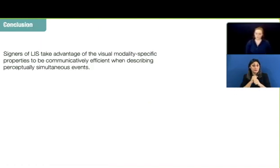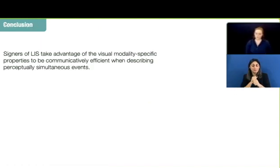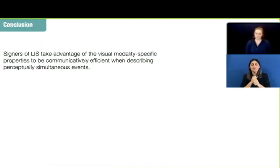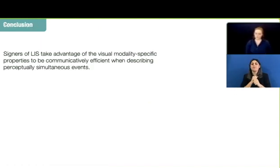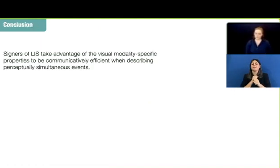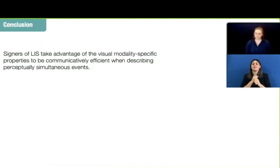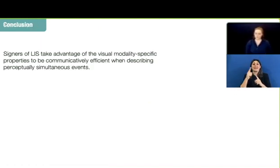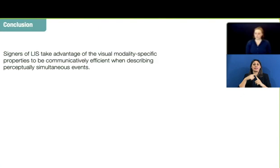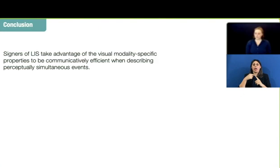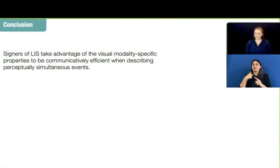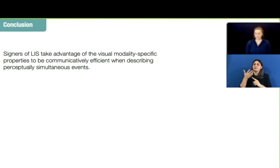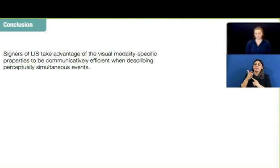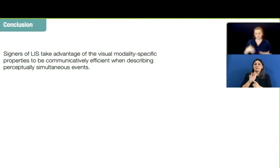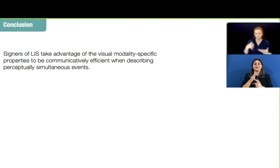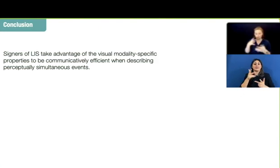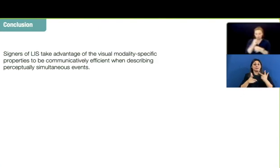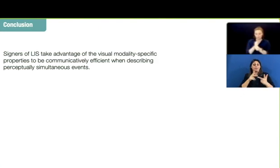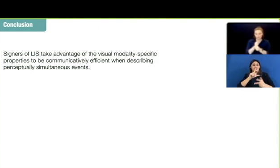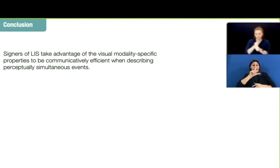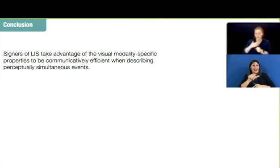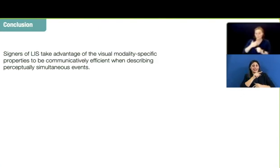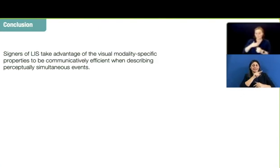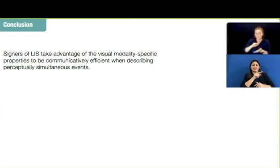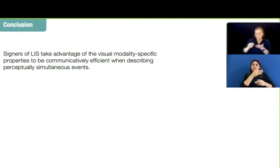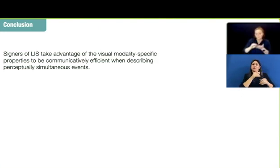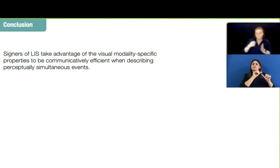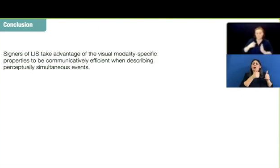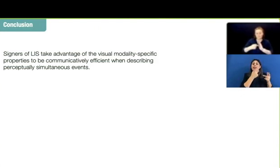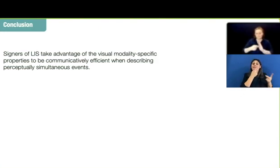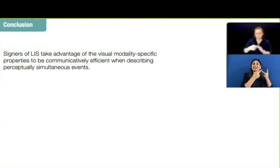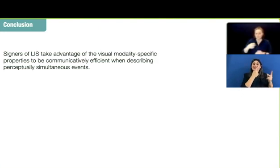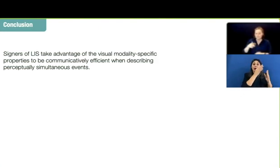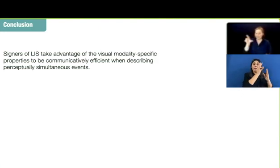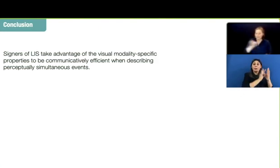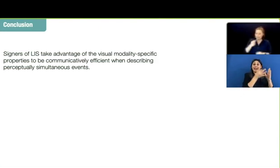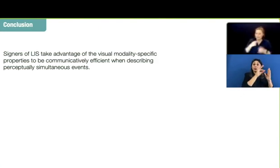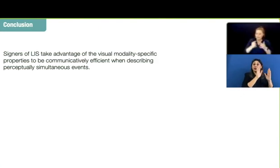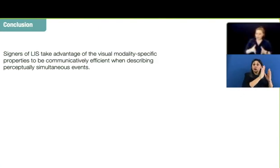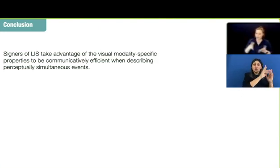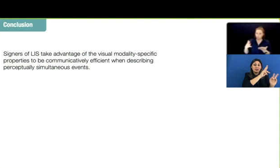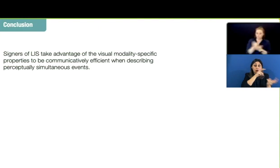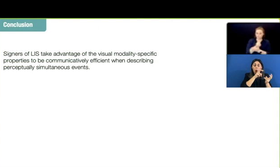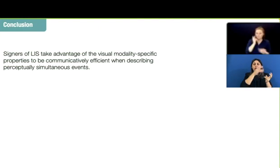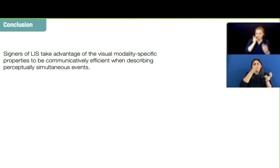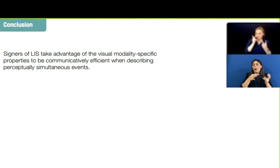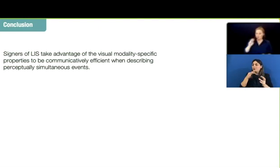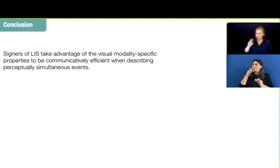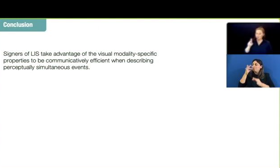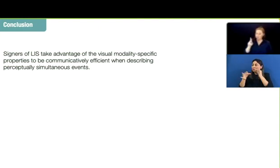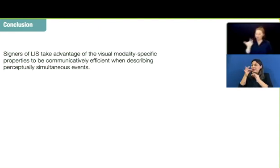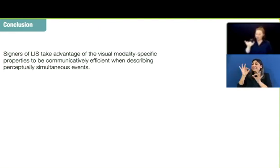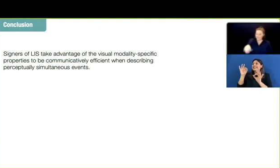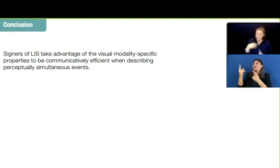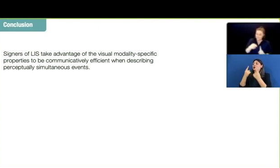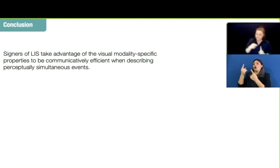To conclude, in my dissertation, I show that signers of lists take advantage of the visual modality-specific properties to be